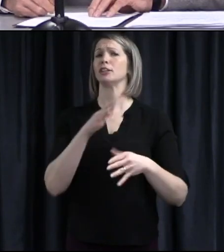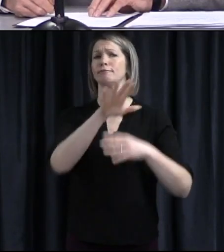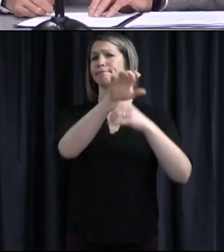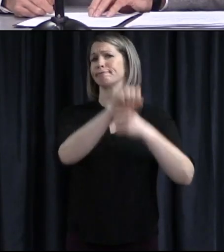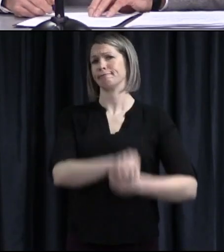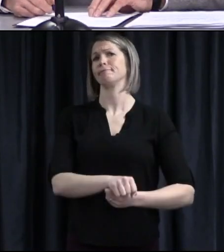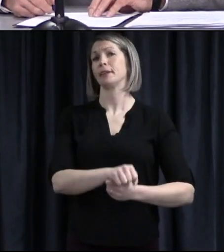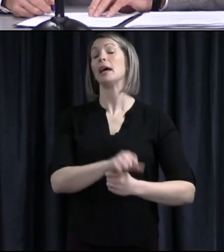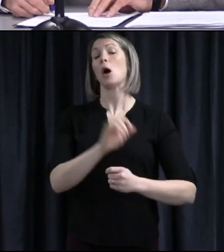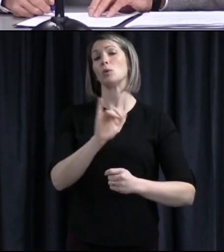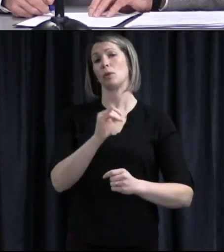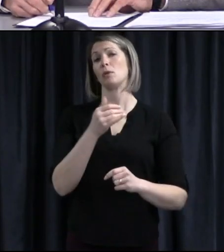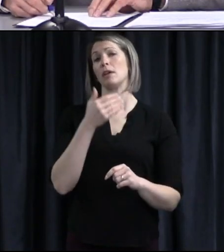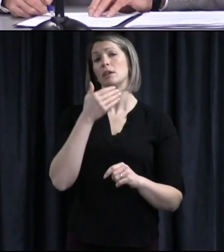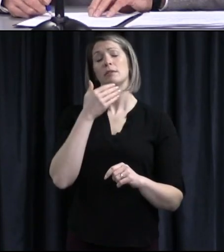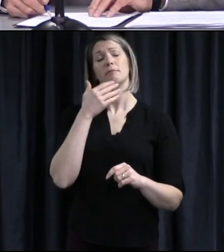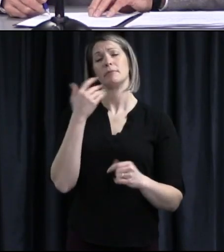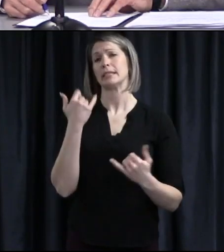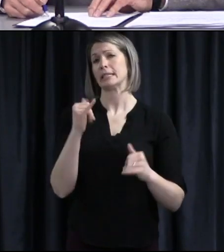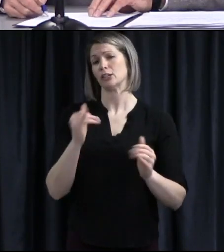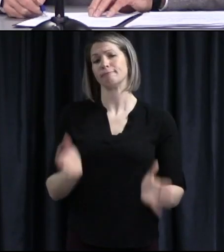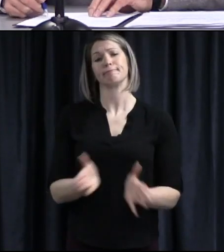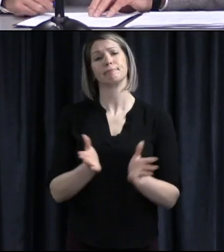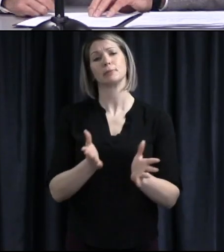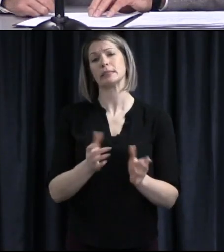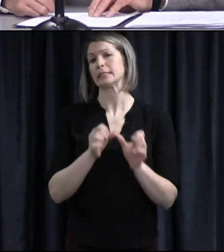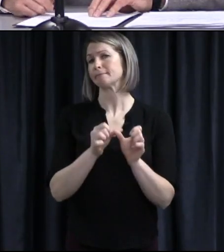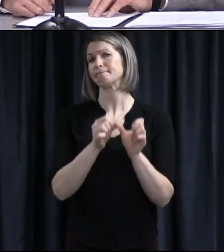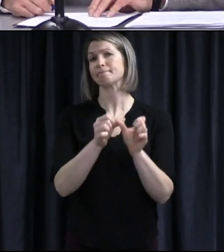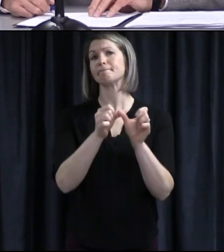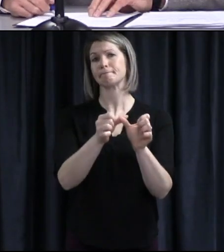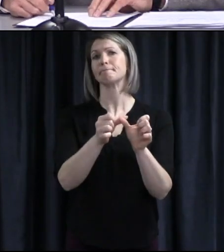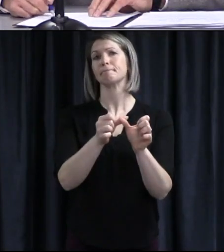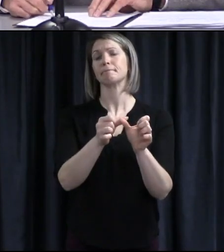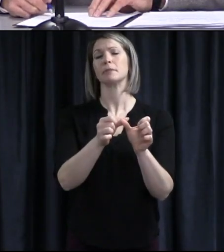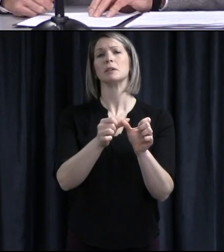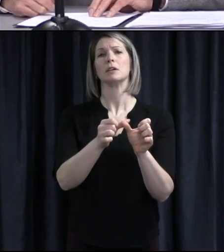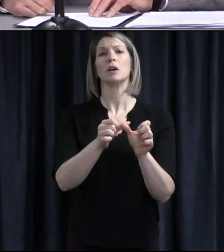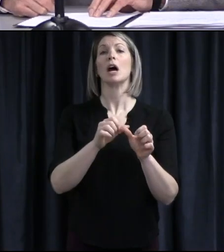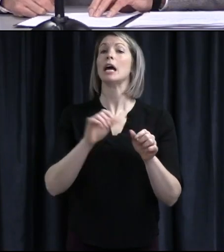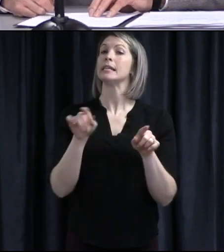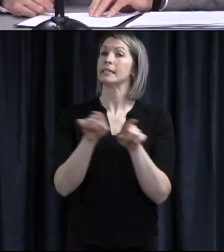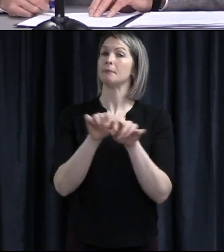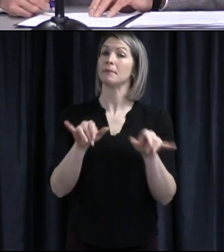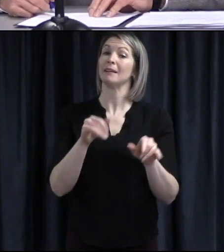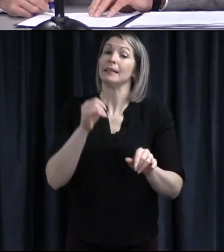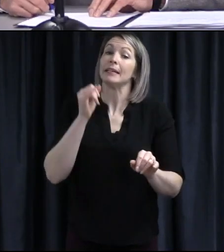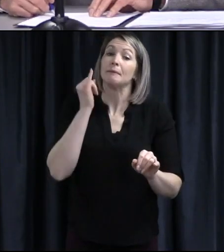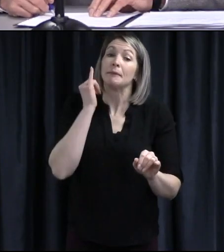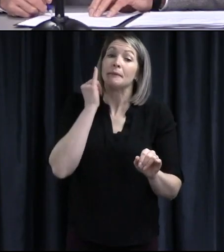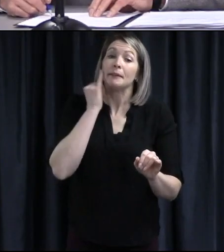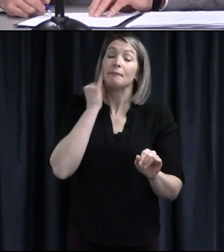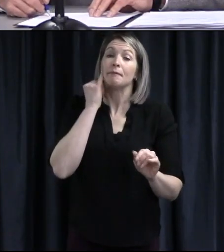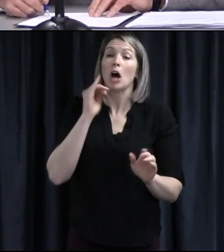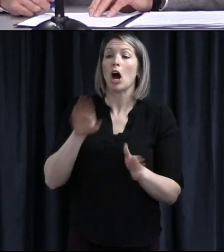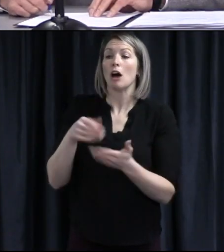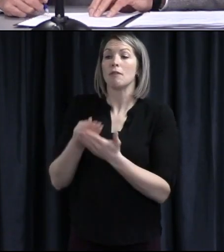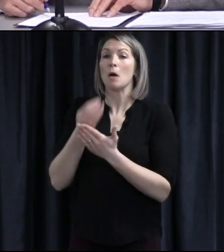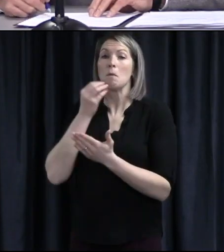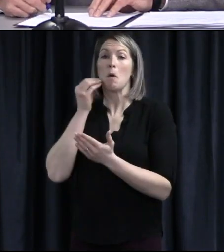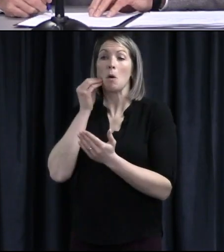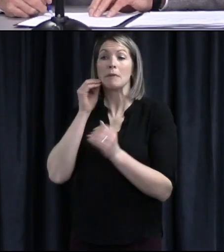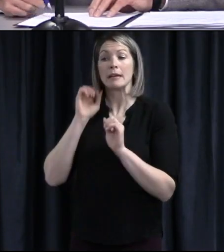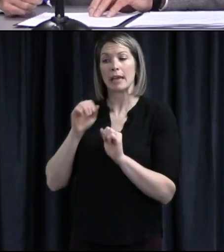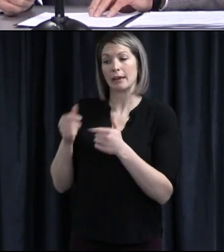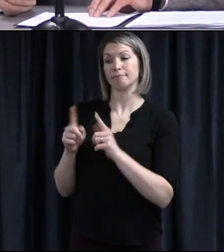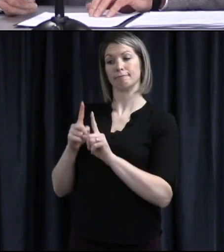best defense. Again, we are encouraging people where possible to socially isolate, and I appreciate that within